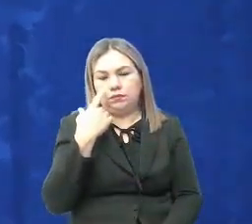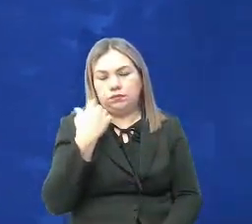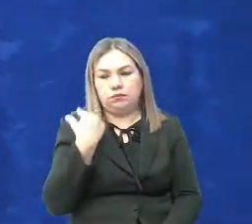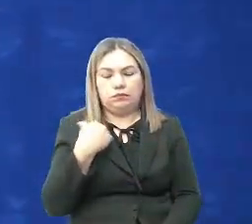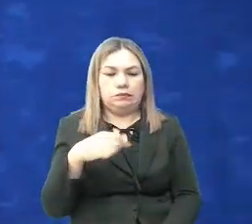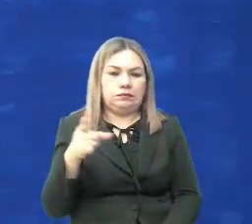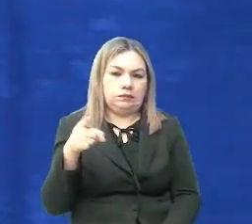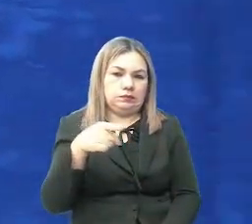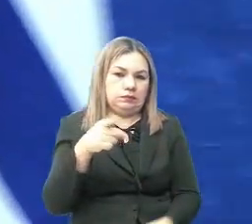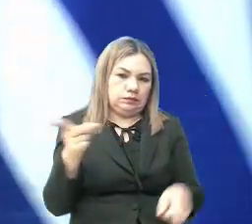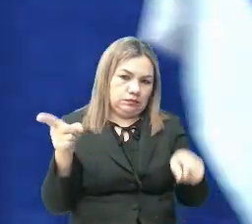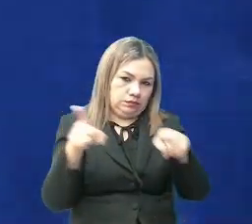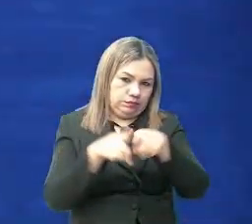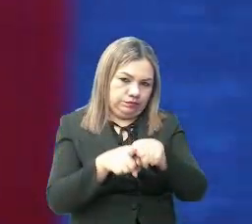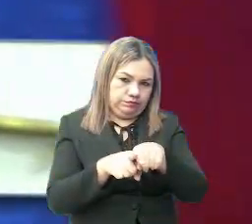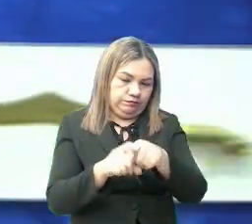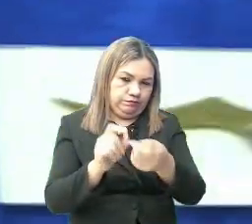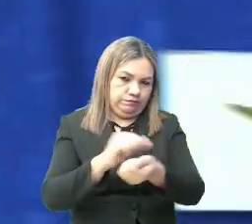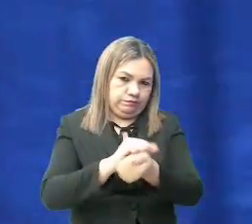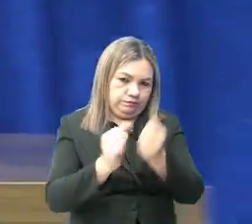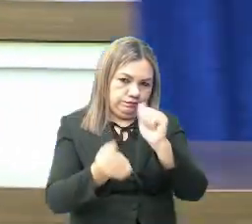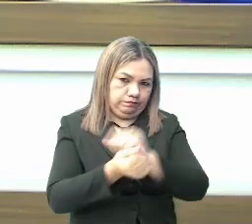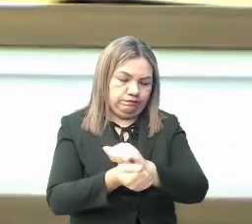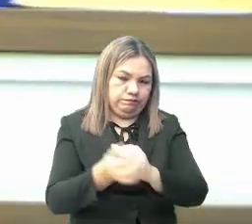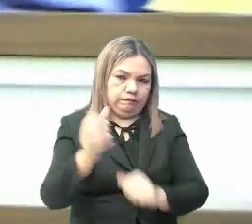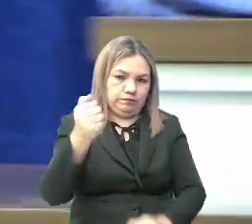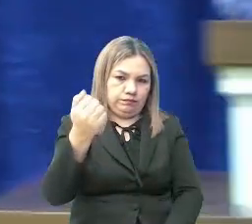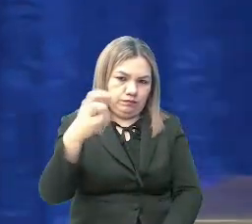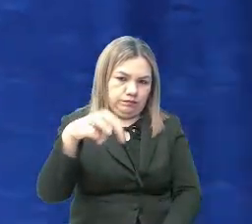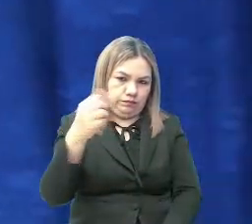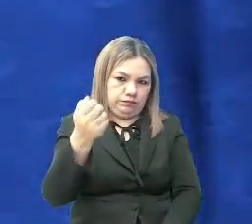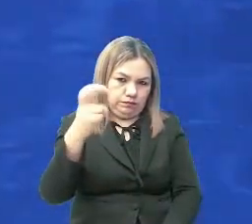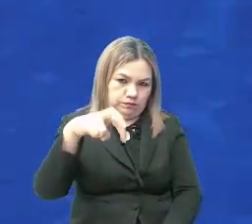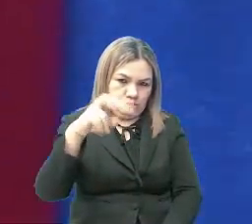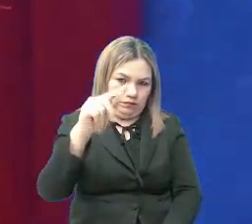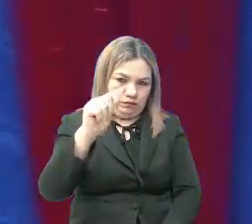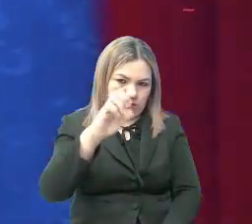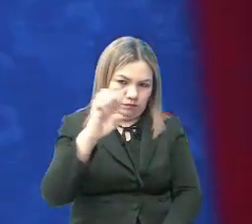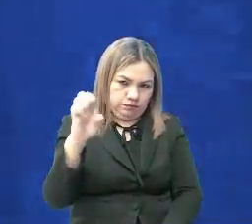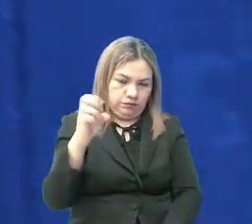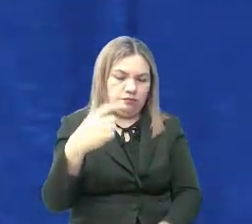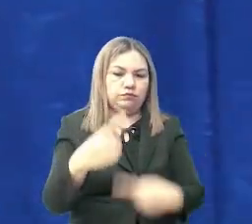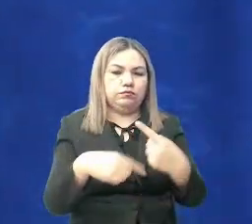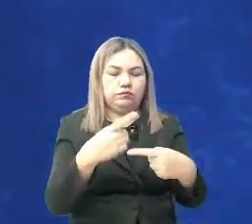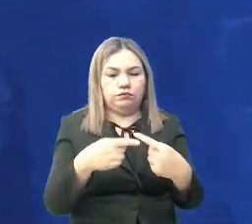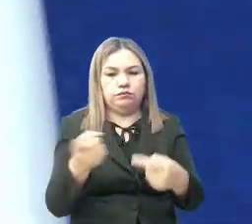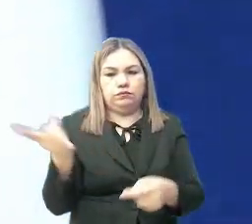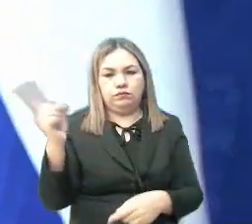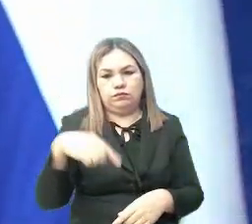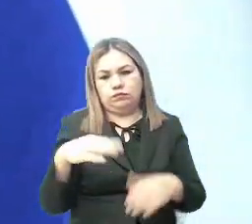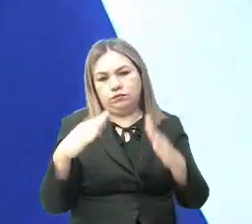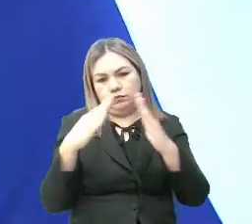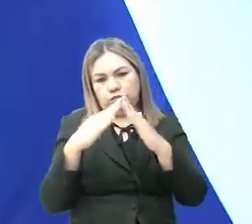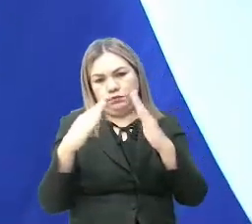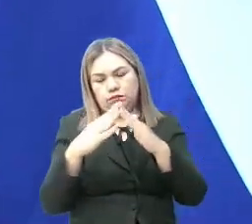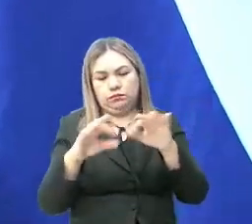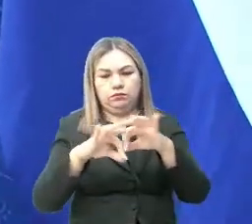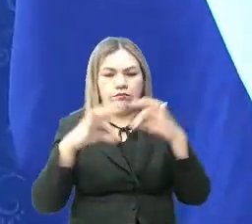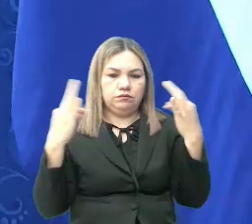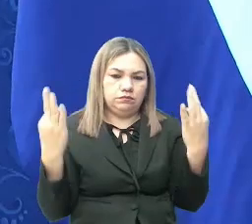of a household that went to see his lover, and after seeing his lover, the father